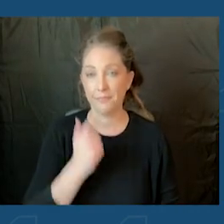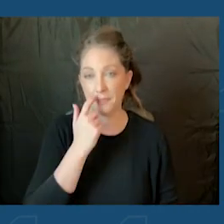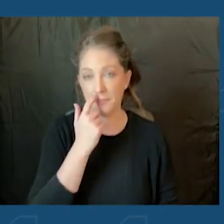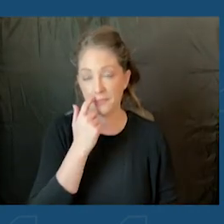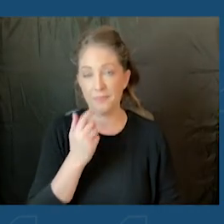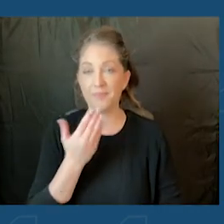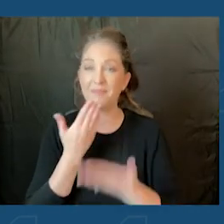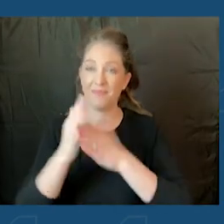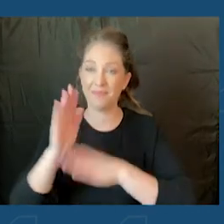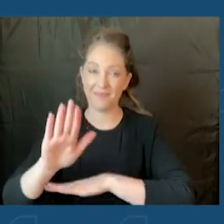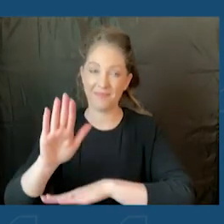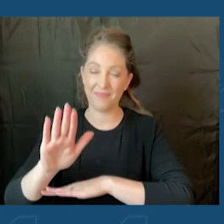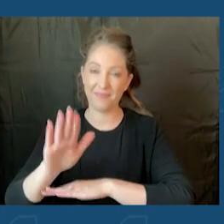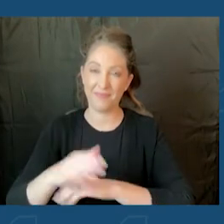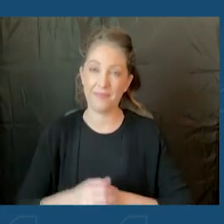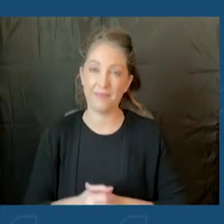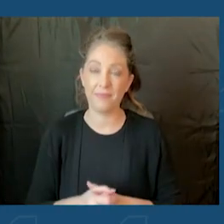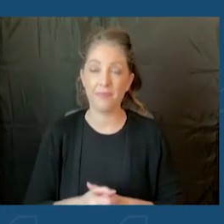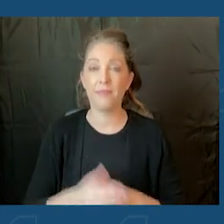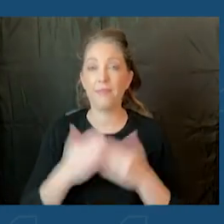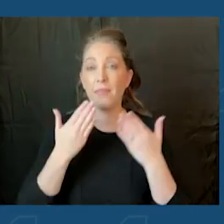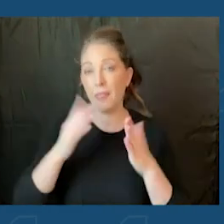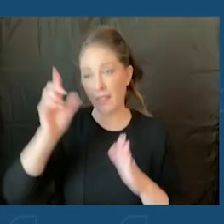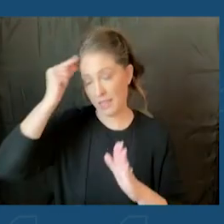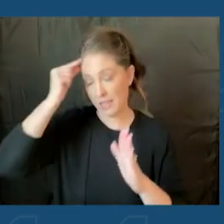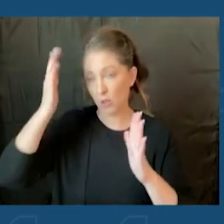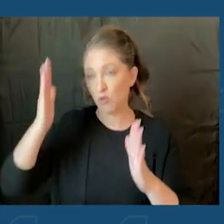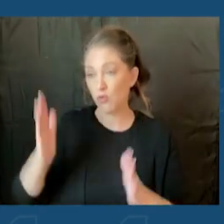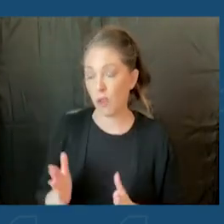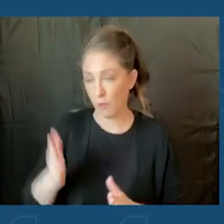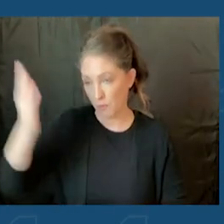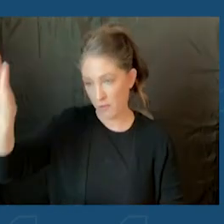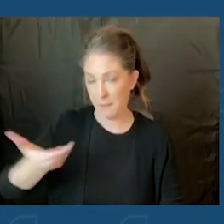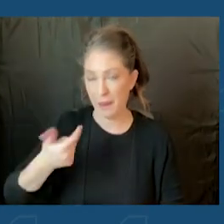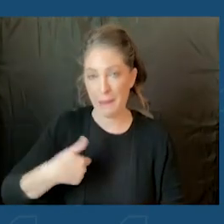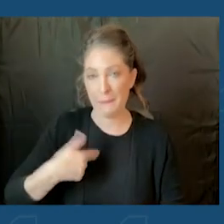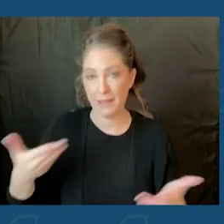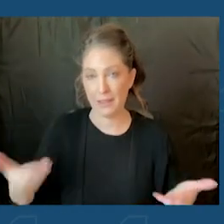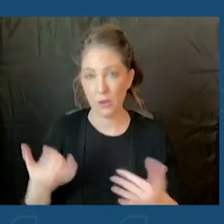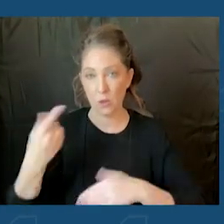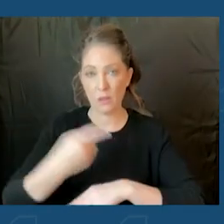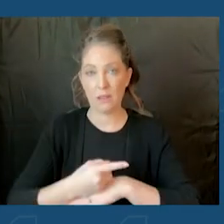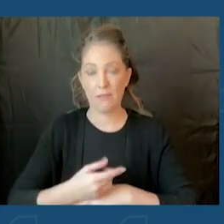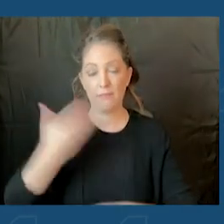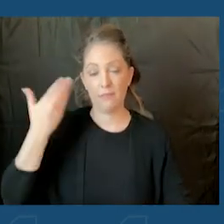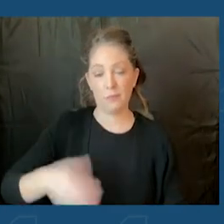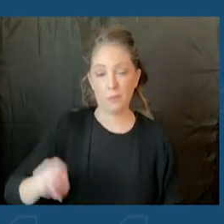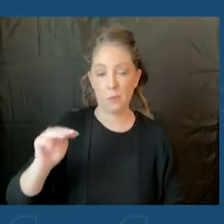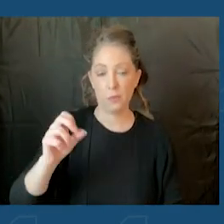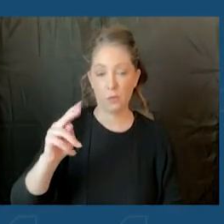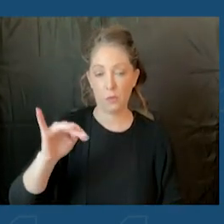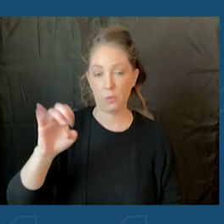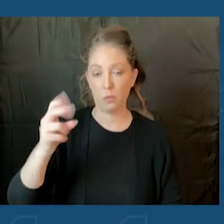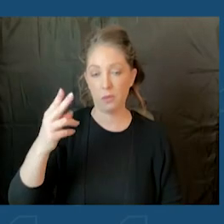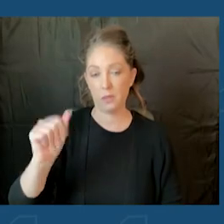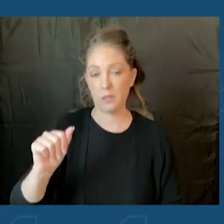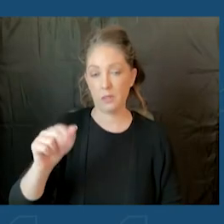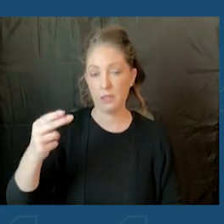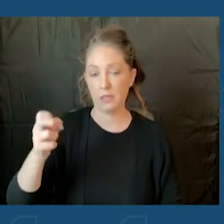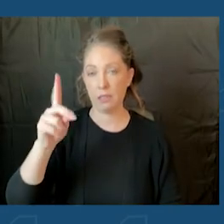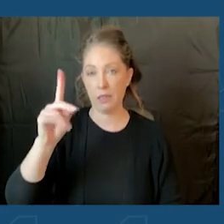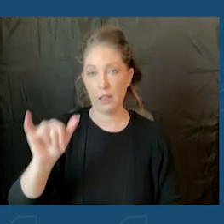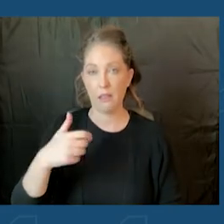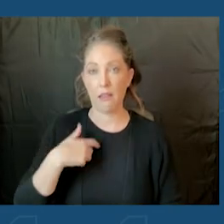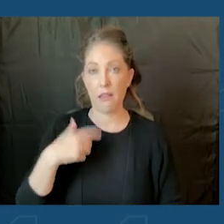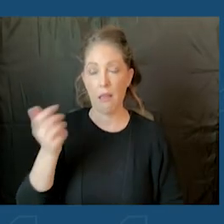Good afternoon. Thank you, Governor Hochul, for having me here today. My name is Monisha Henley. I'm the Senior Director of